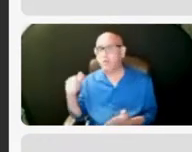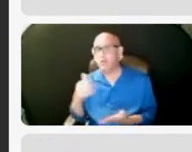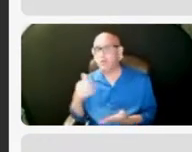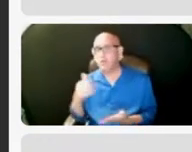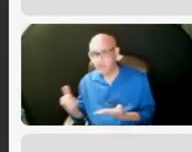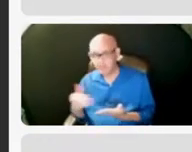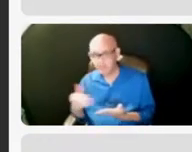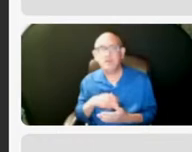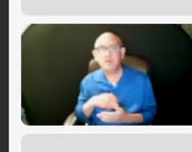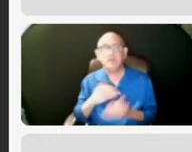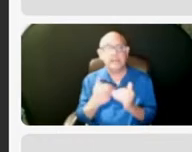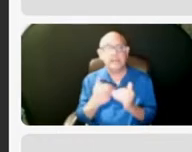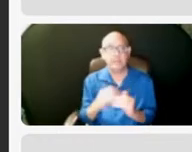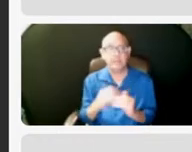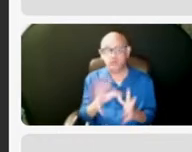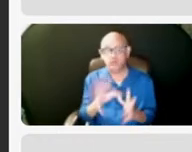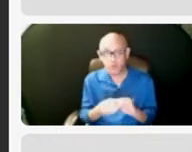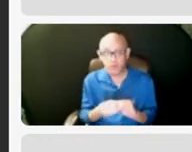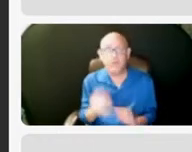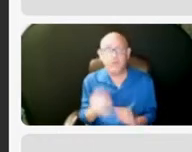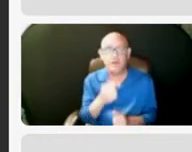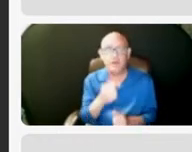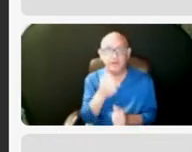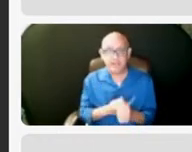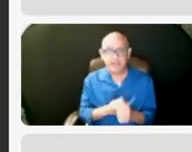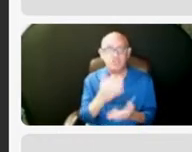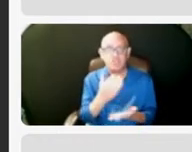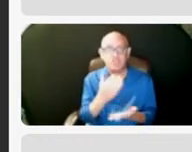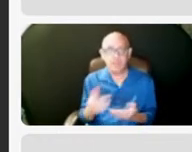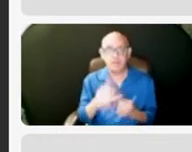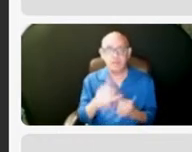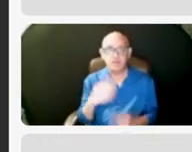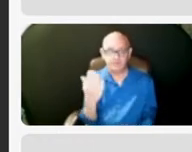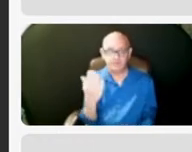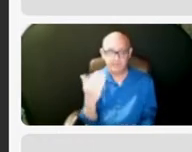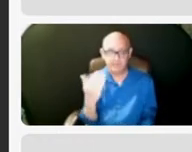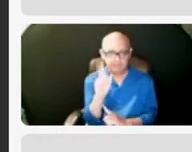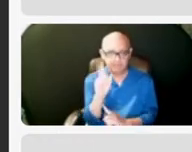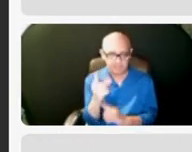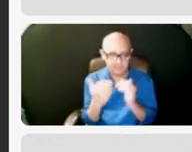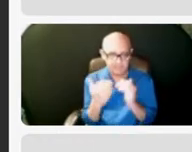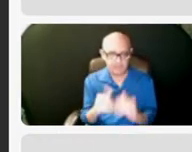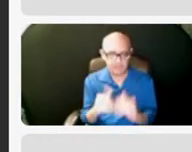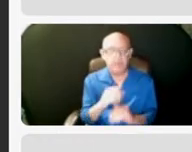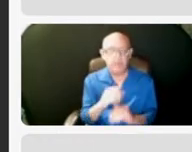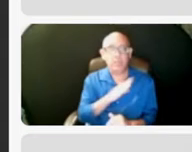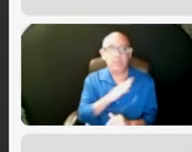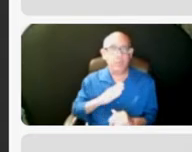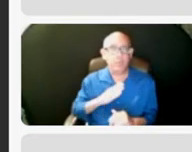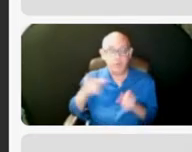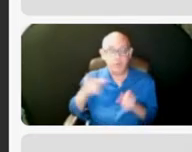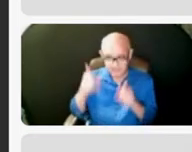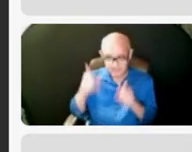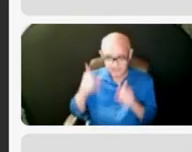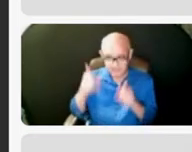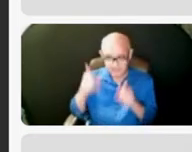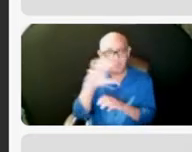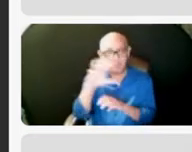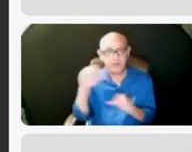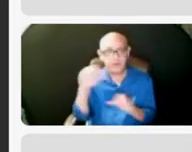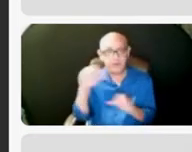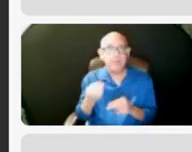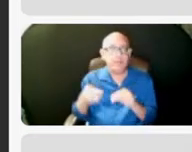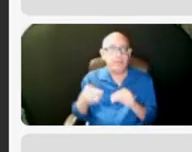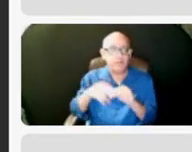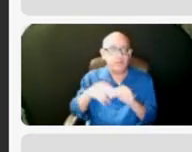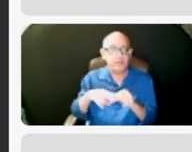for public input on each item to 15 minutes with board consent the president may increase or decrease the time allowed